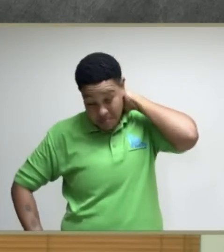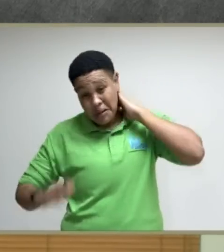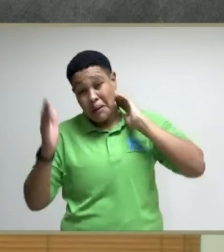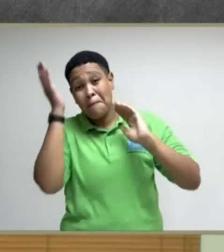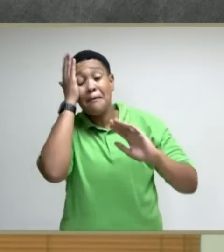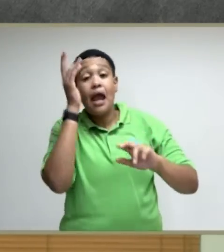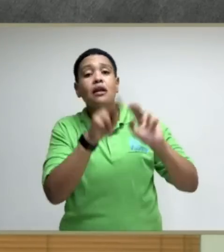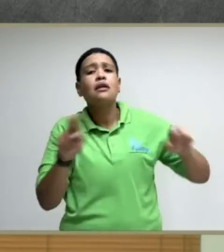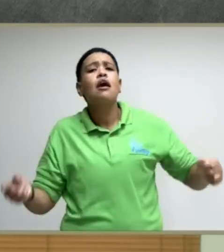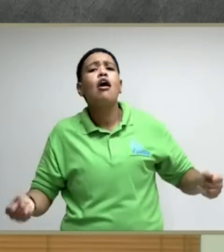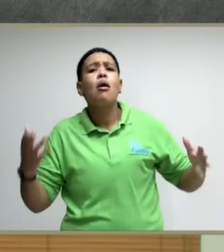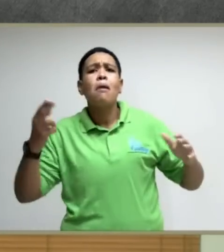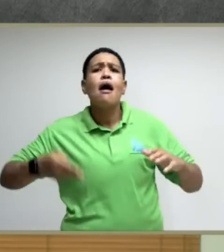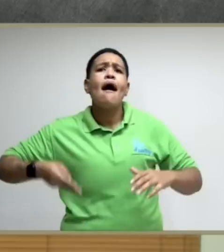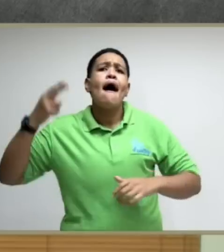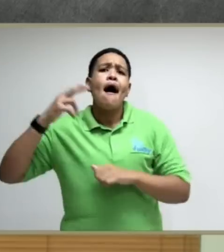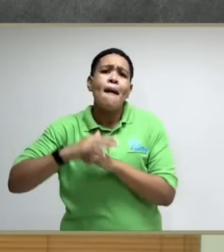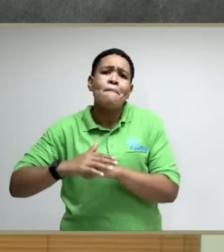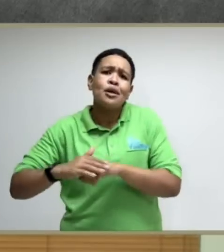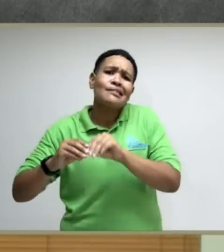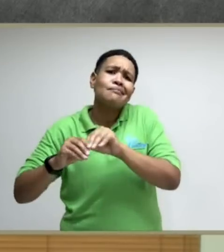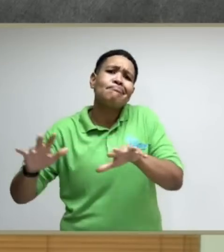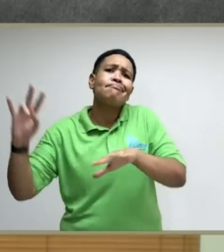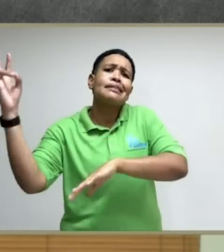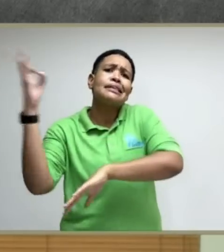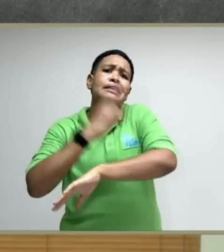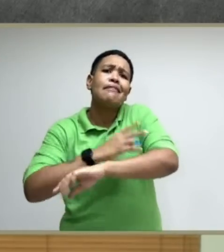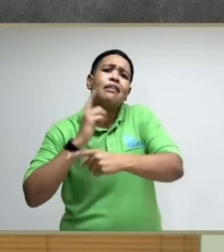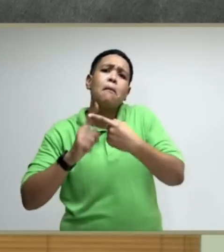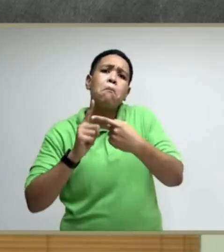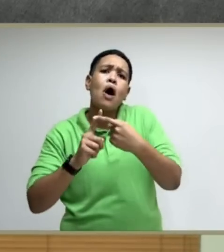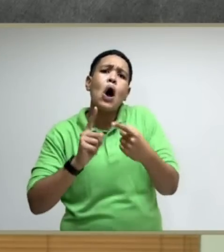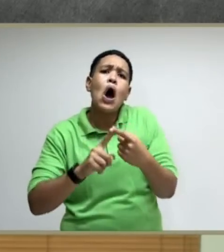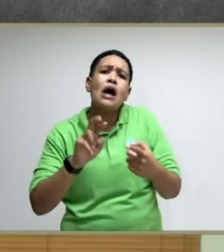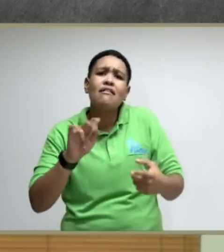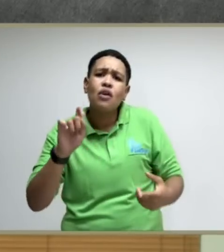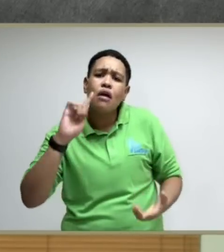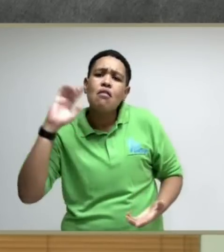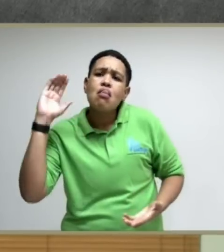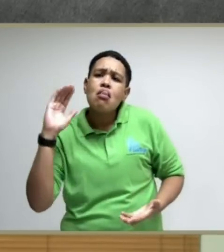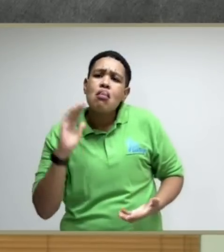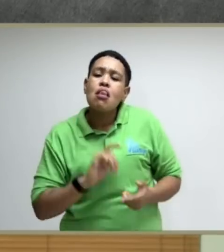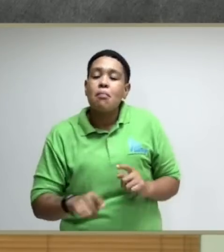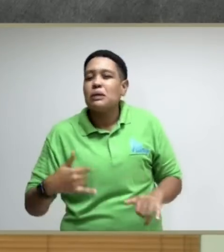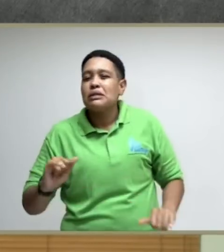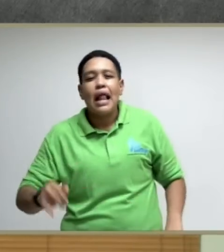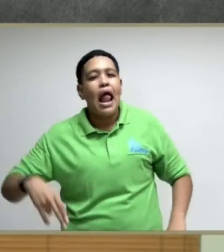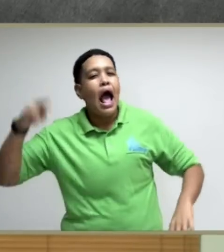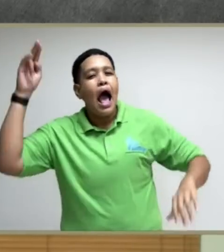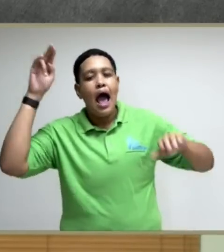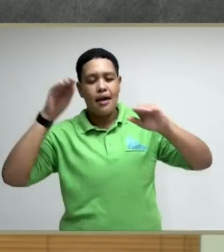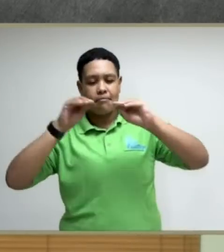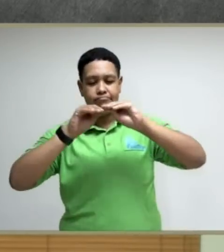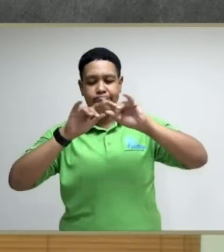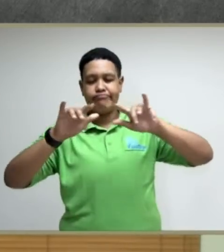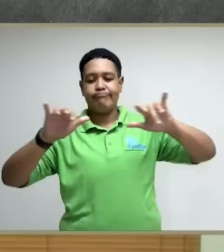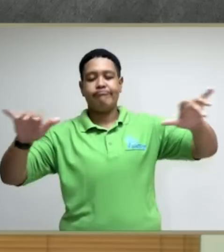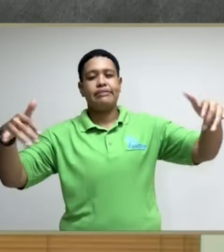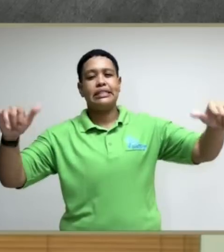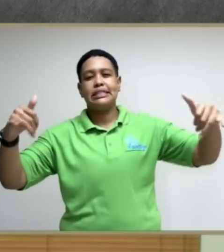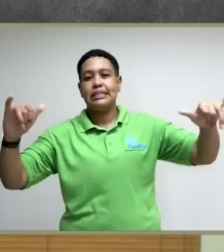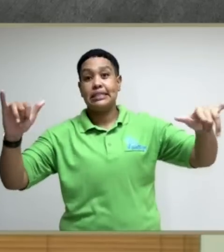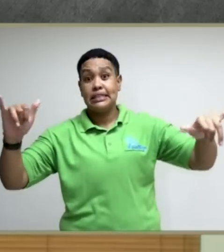7-day positivity rate is trending down, but still at a very high level of transmission. Our reproductive rate,